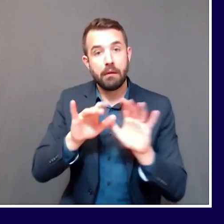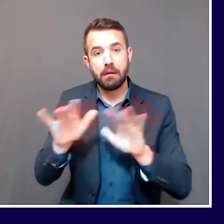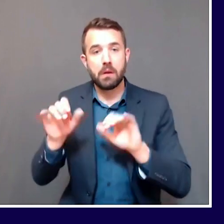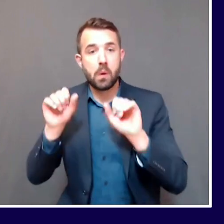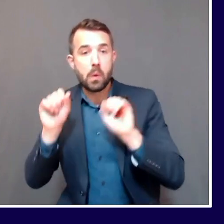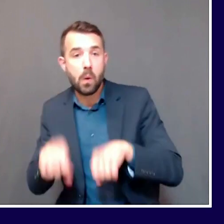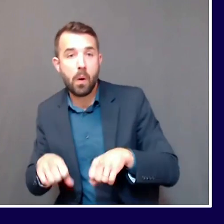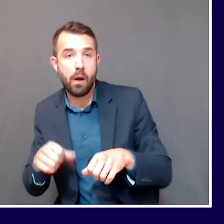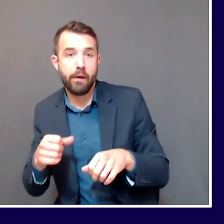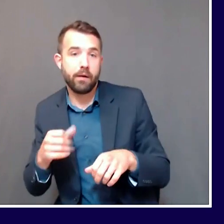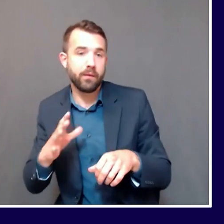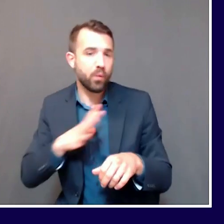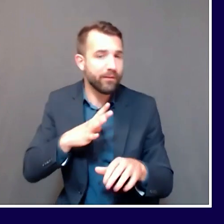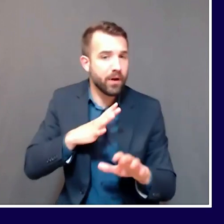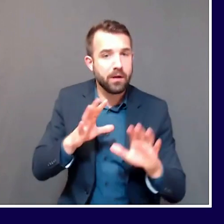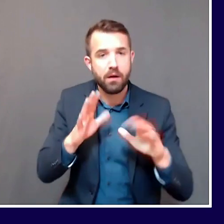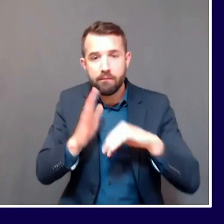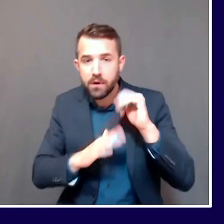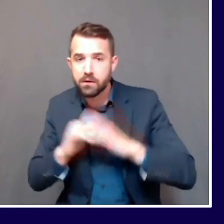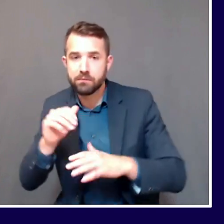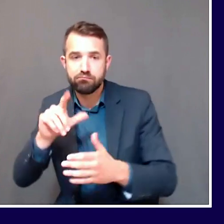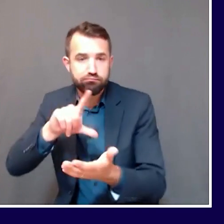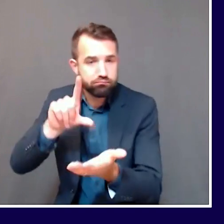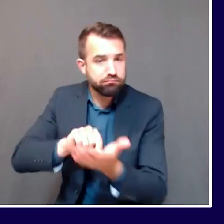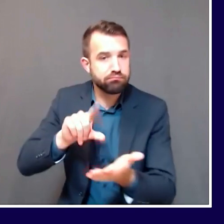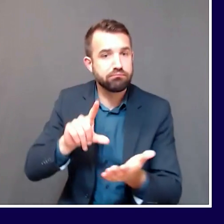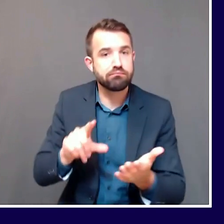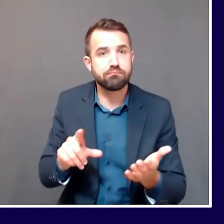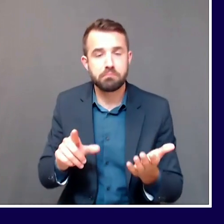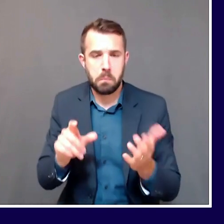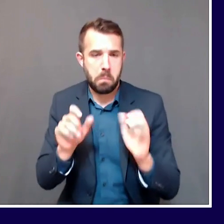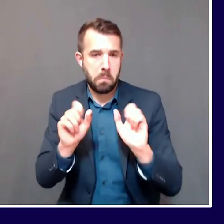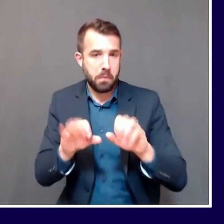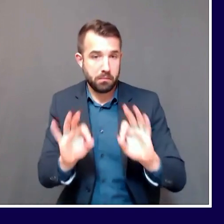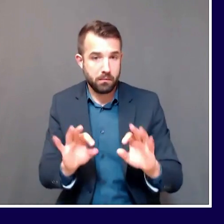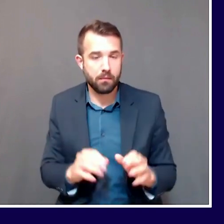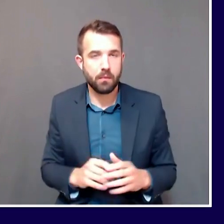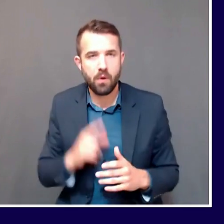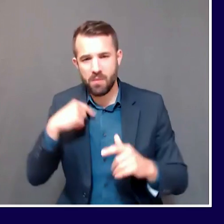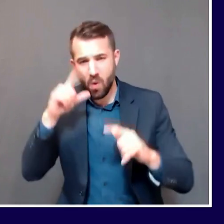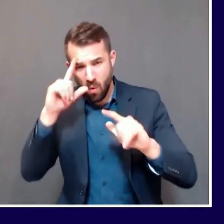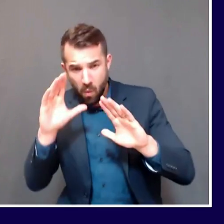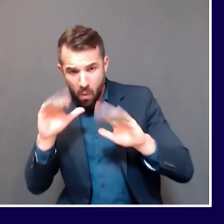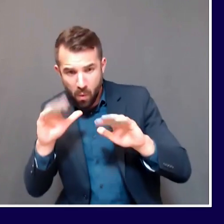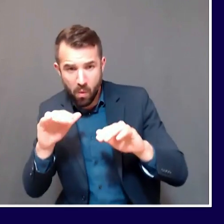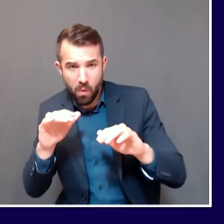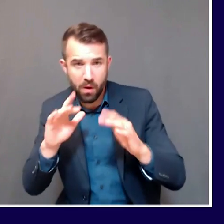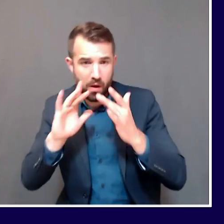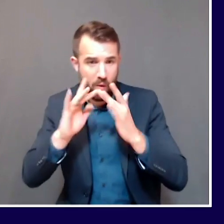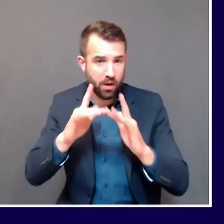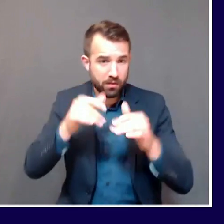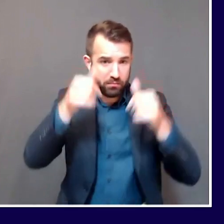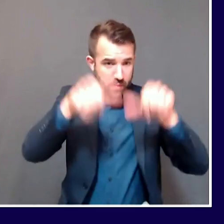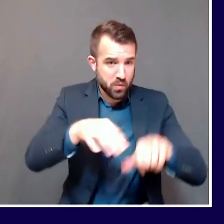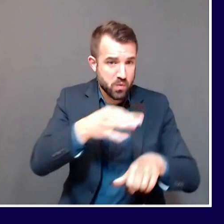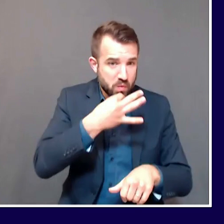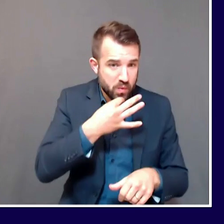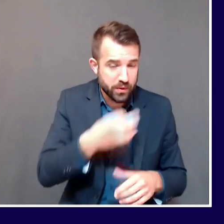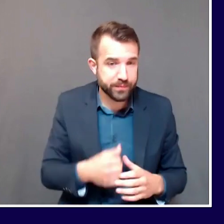policies. And that's the stage we're at now. And thus we hope to be releasing those data on our website very soon. Thank